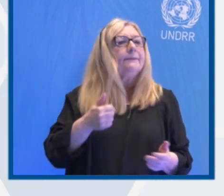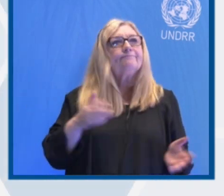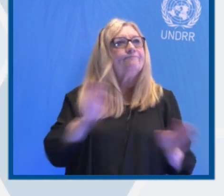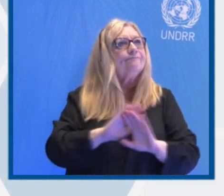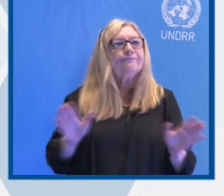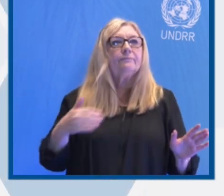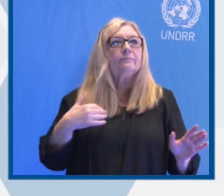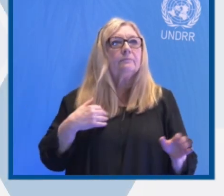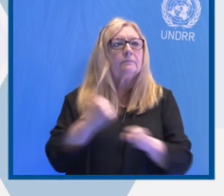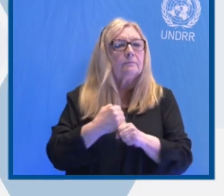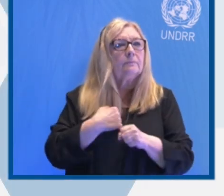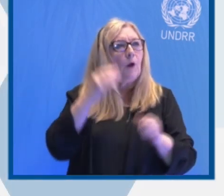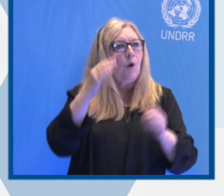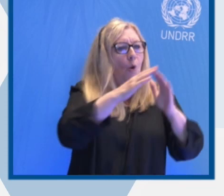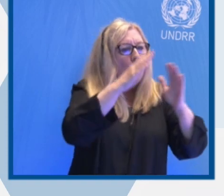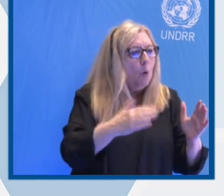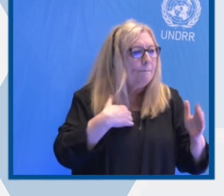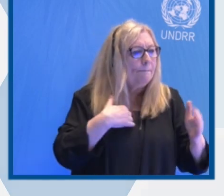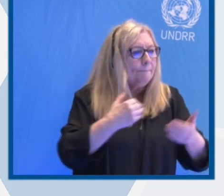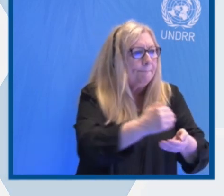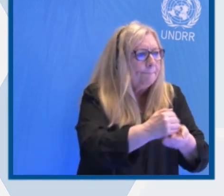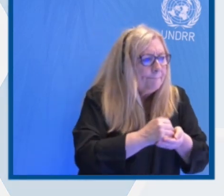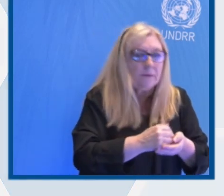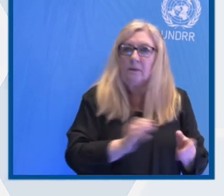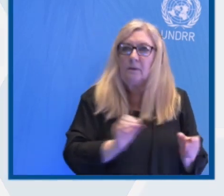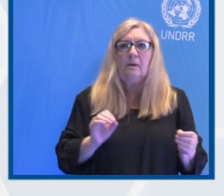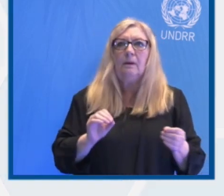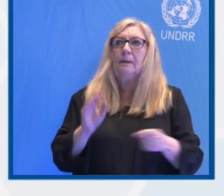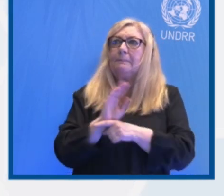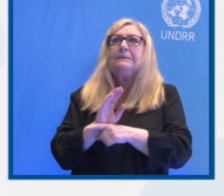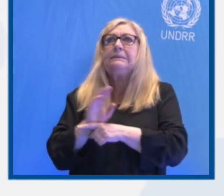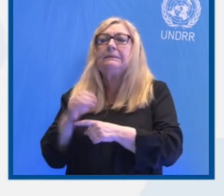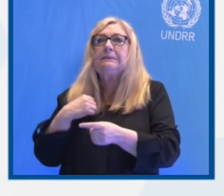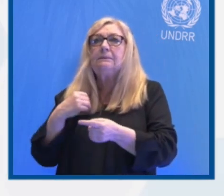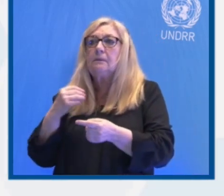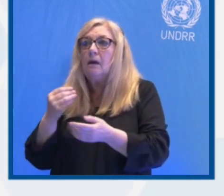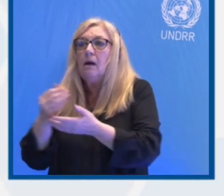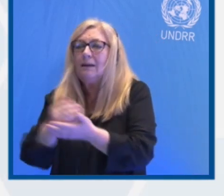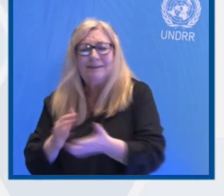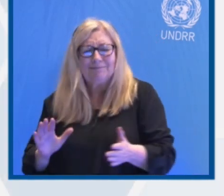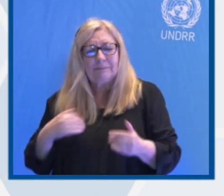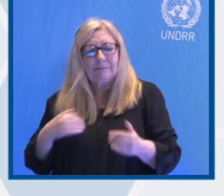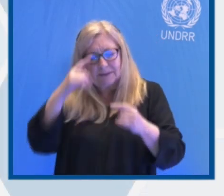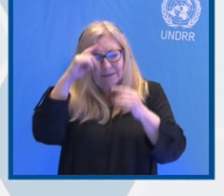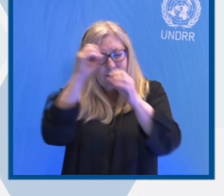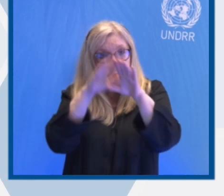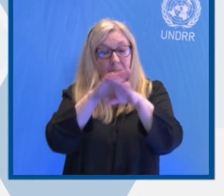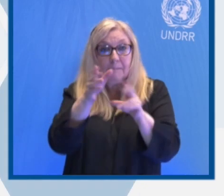basis protecting our homes or businesses or critical infrastructure the way that we could, well, the way that we must.